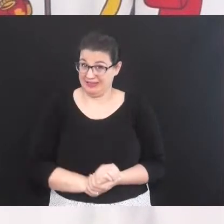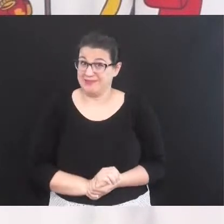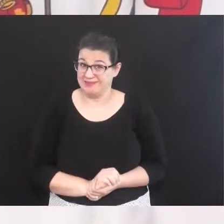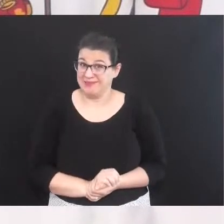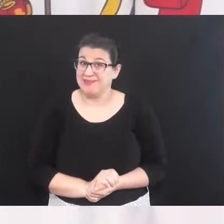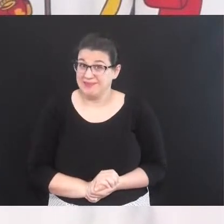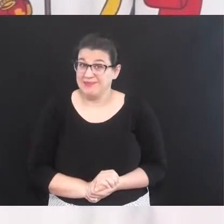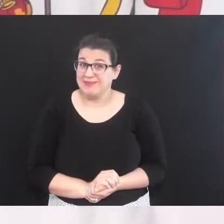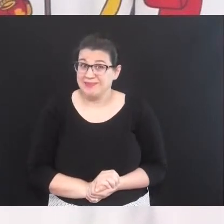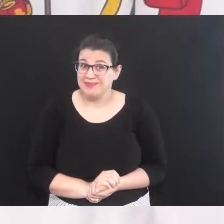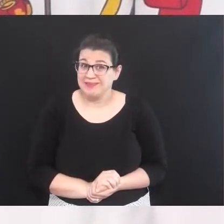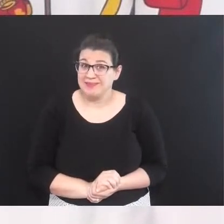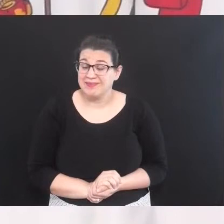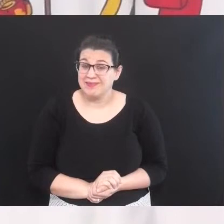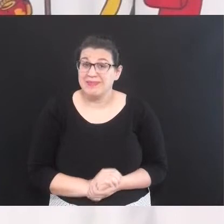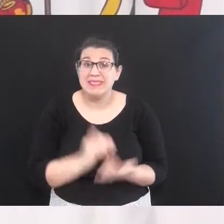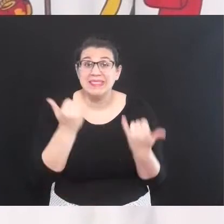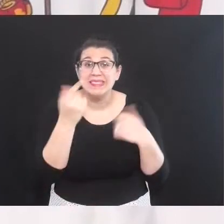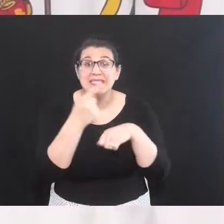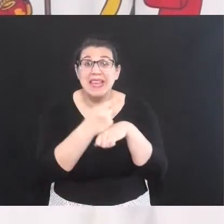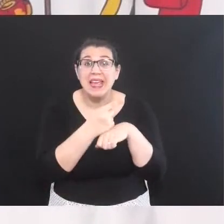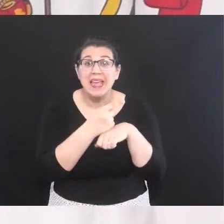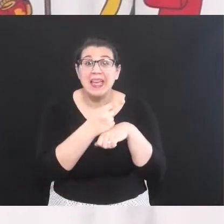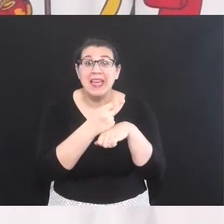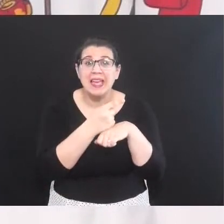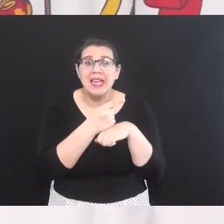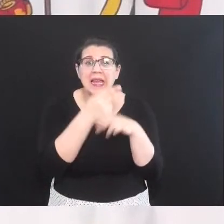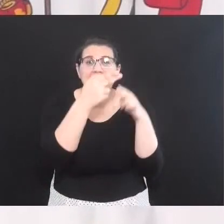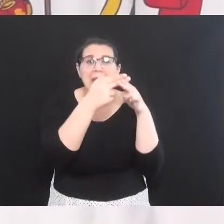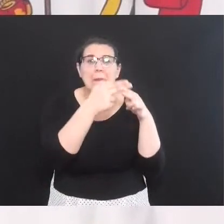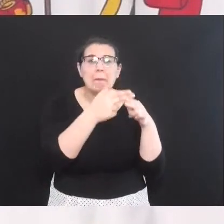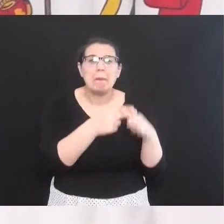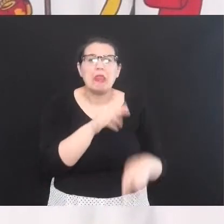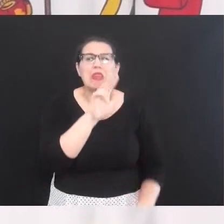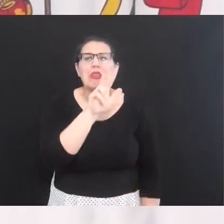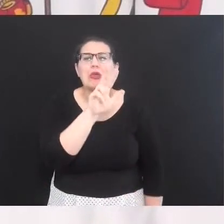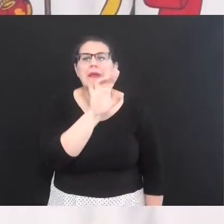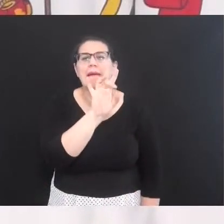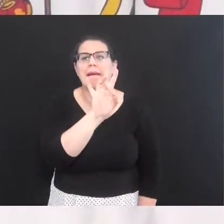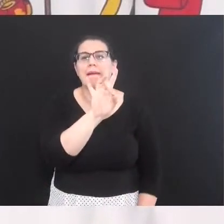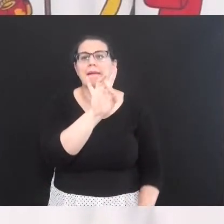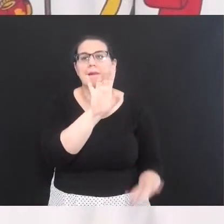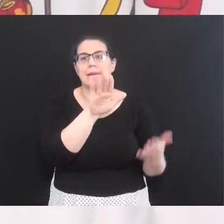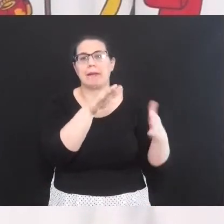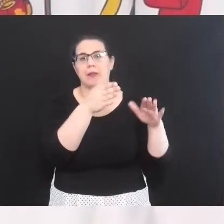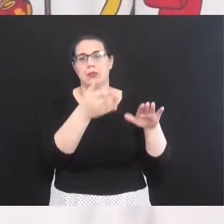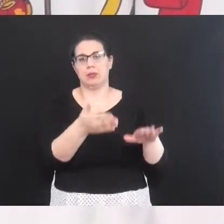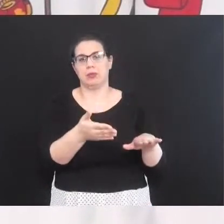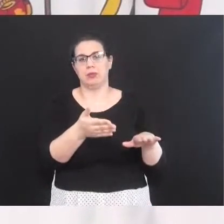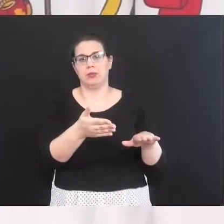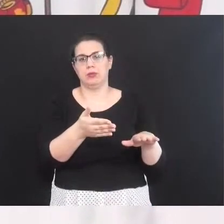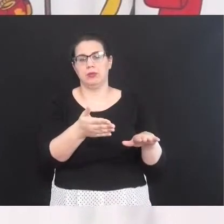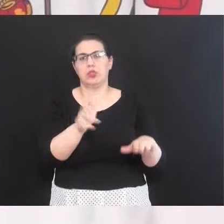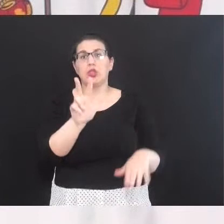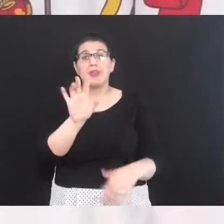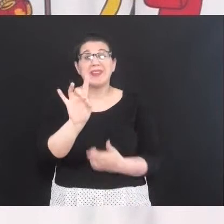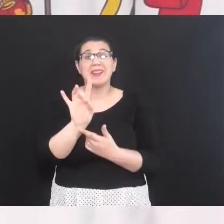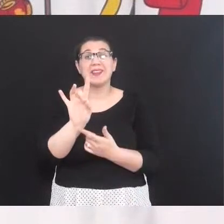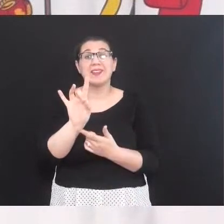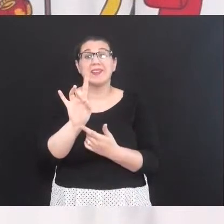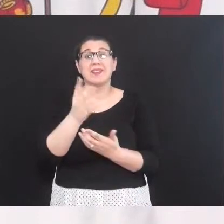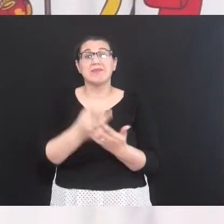We read 38 names today. We lost 38 people. We've got, I don't know what it